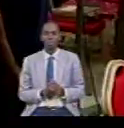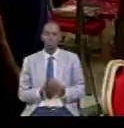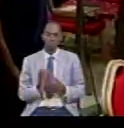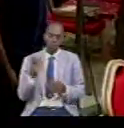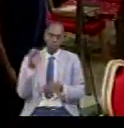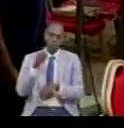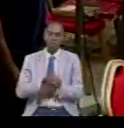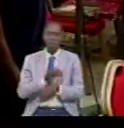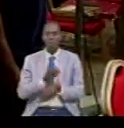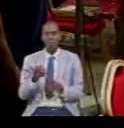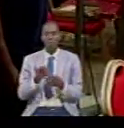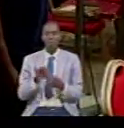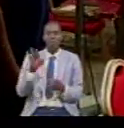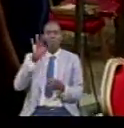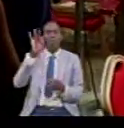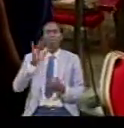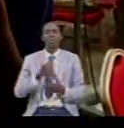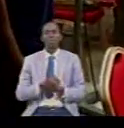conquering spirit.